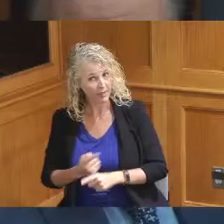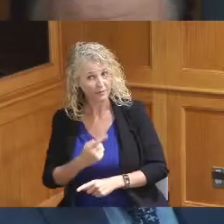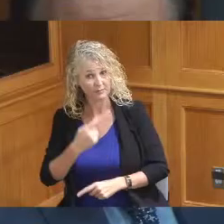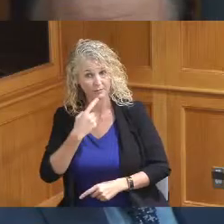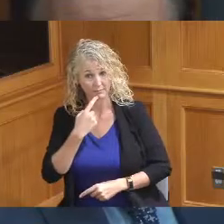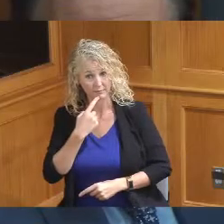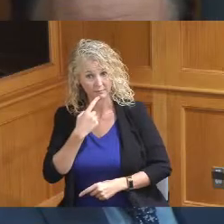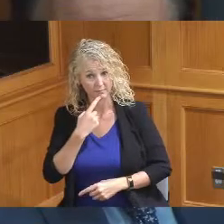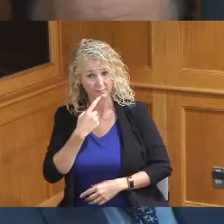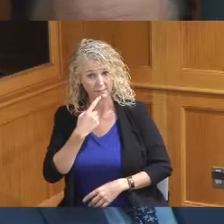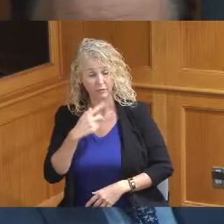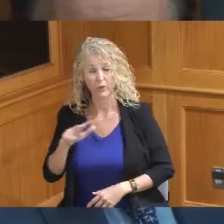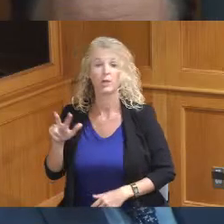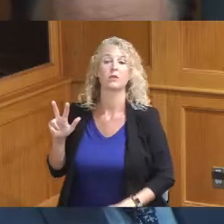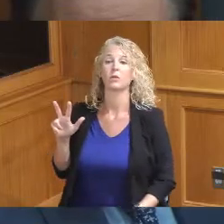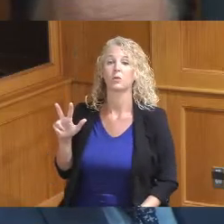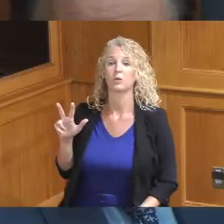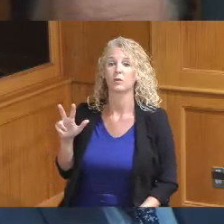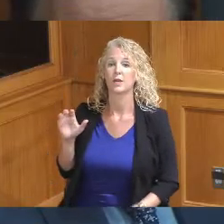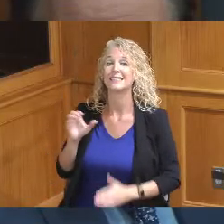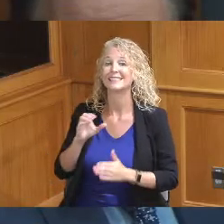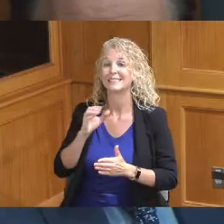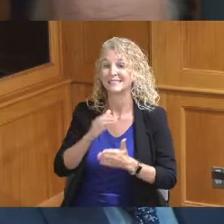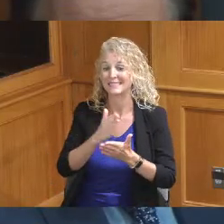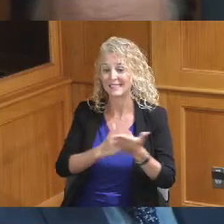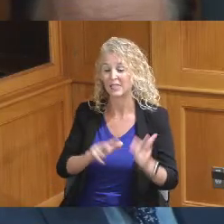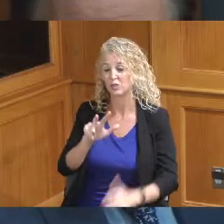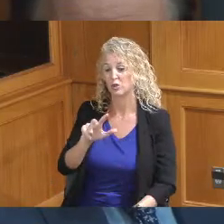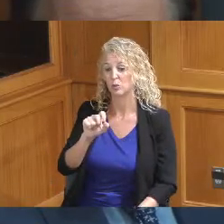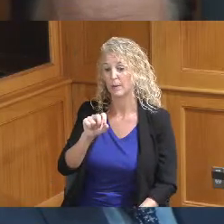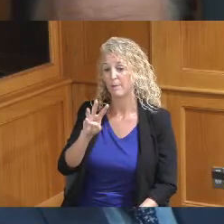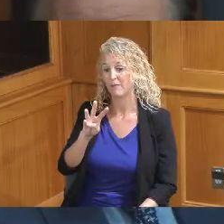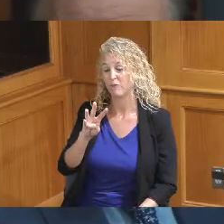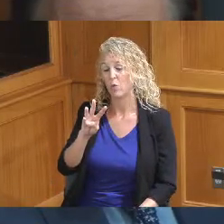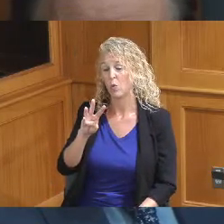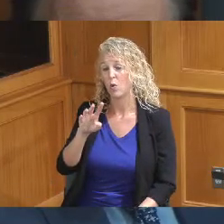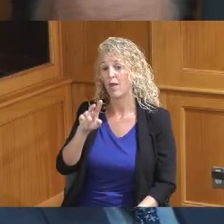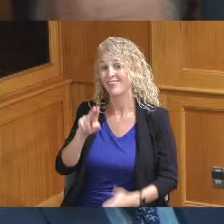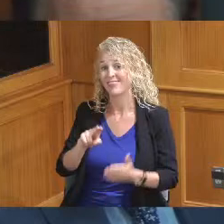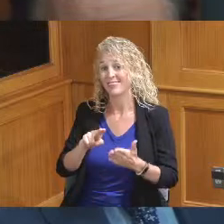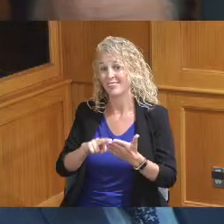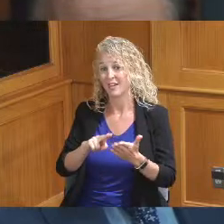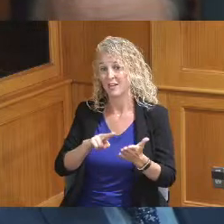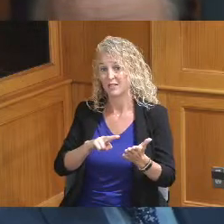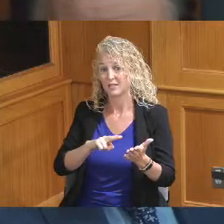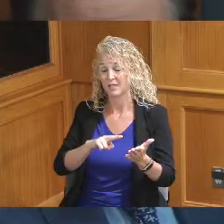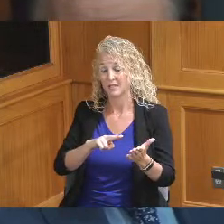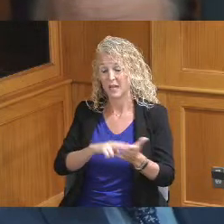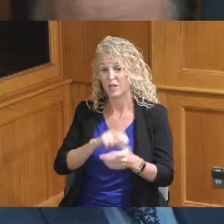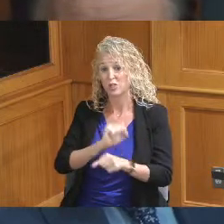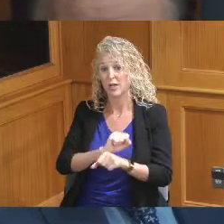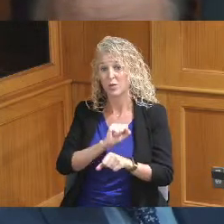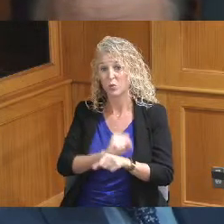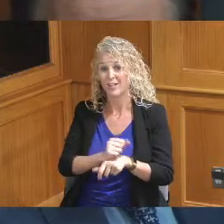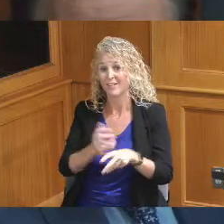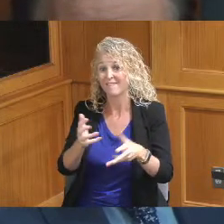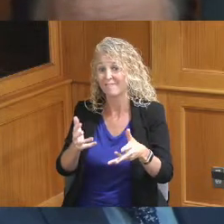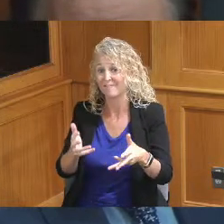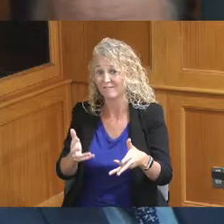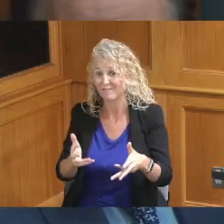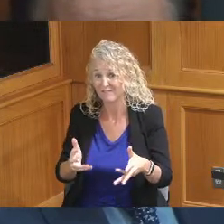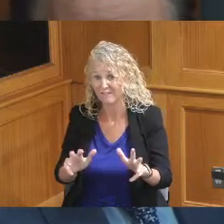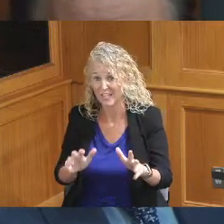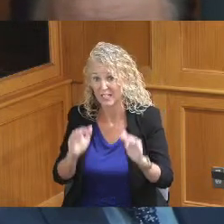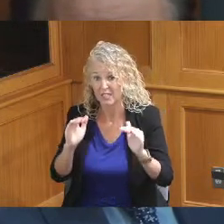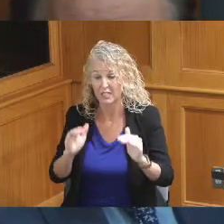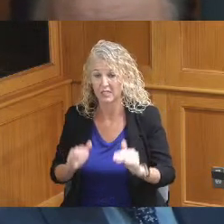says 3.4 section, when the work of this contract is complete. And then it goes